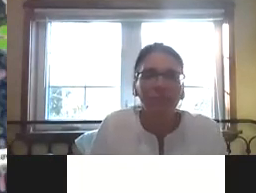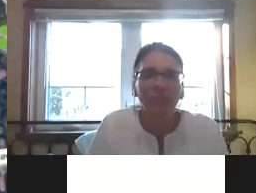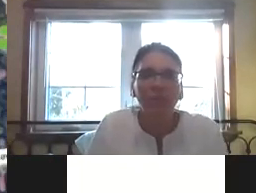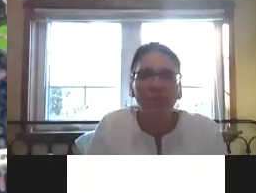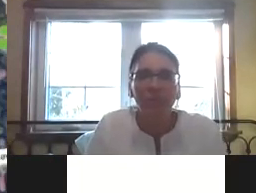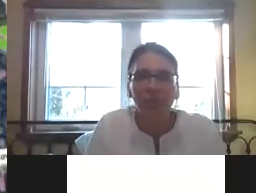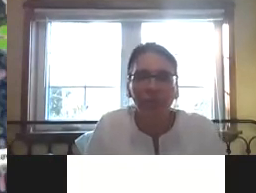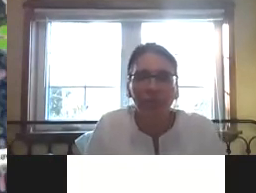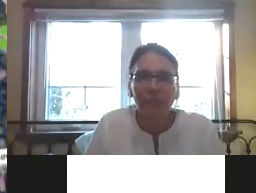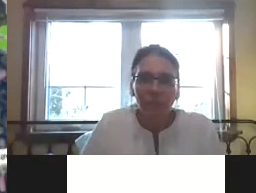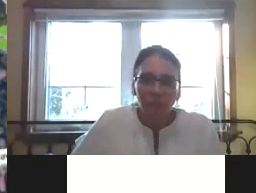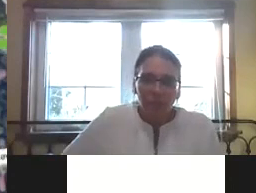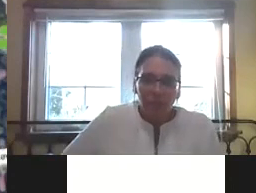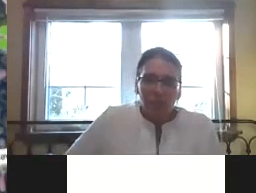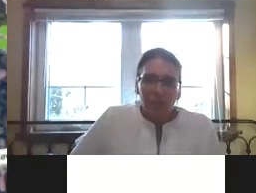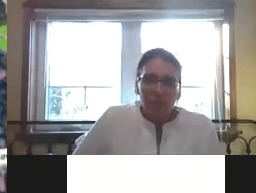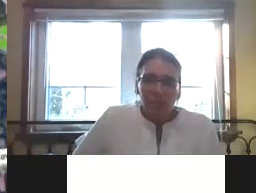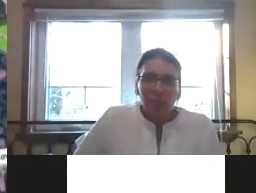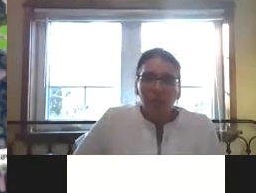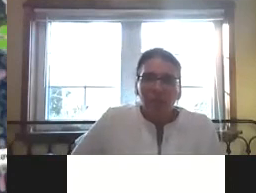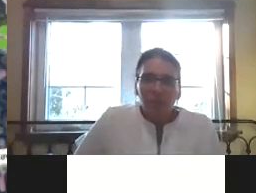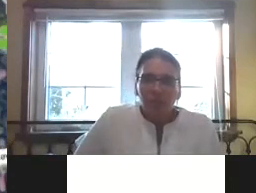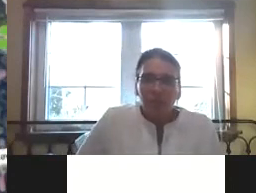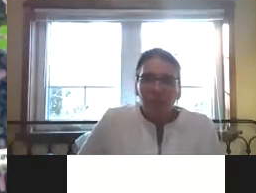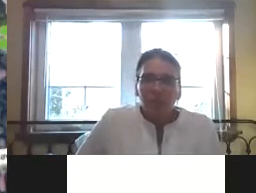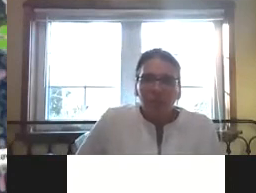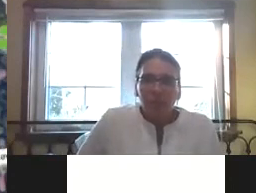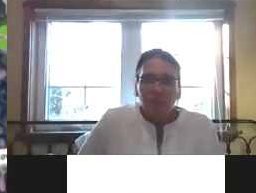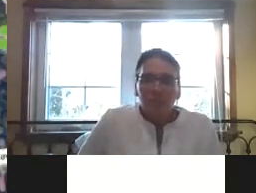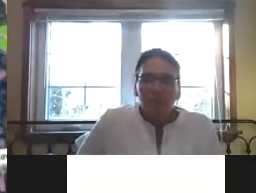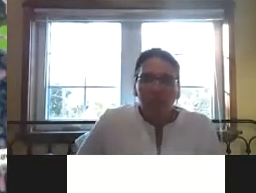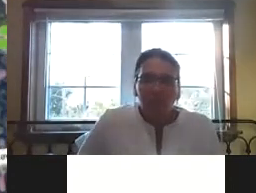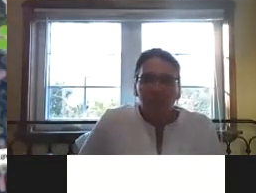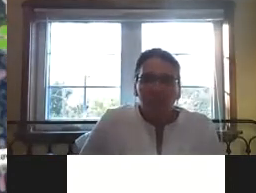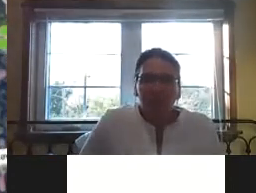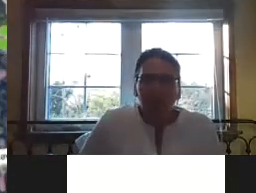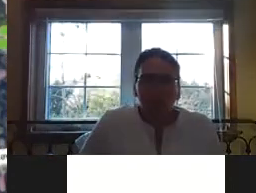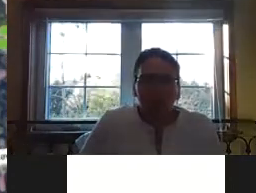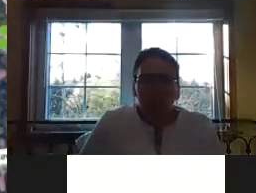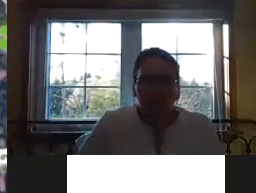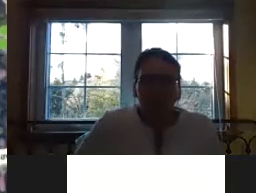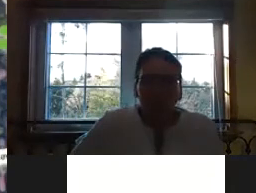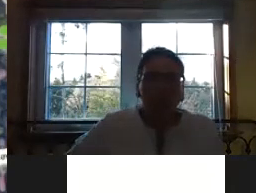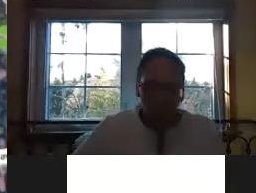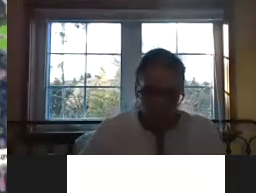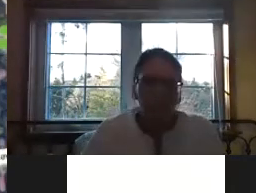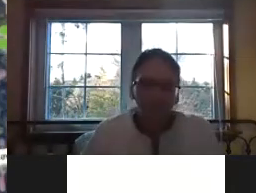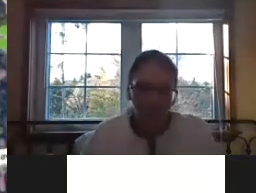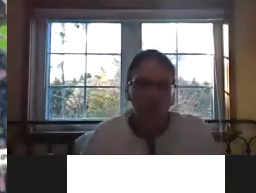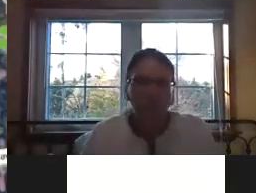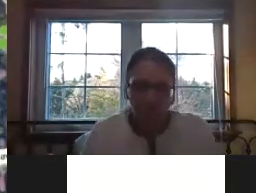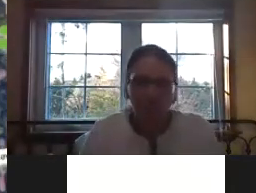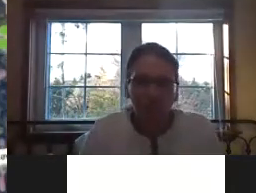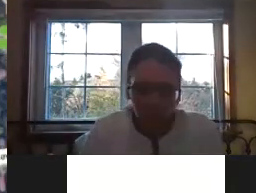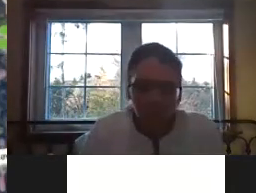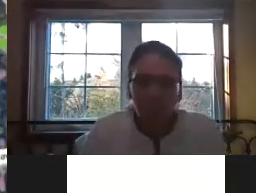that's fantastic. And there were several comments in the chat, one of which I contributed to about the intersection at Beacon and Beechwood. It